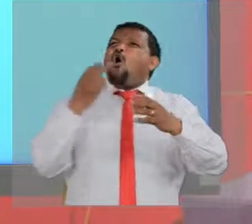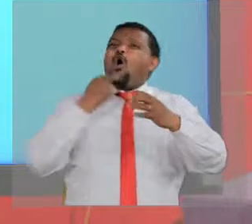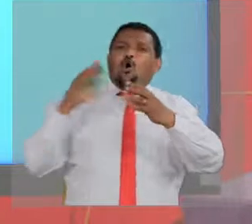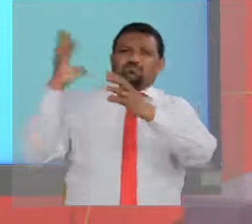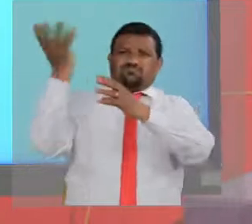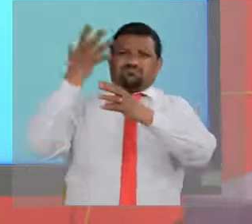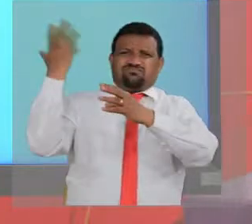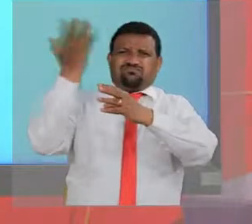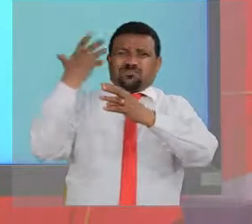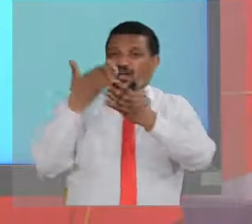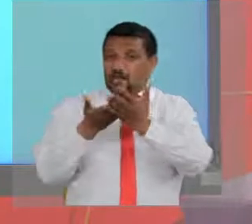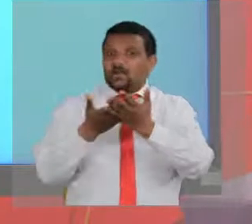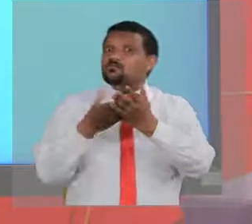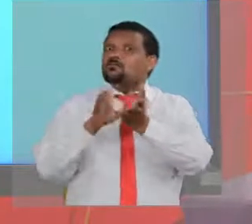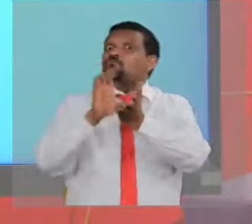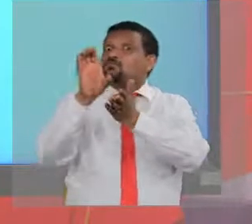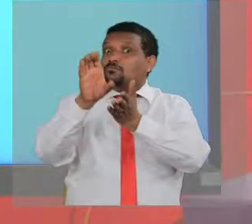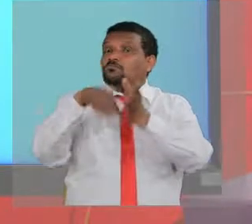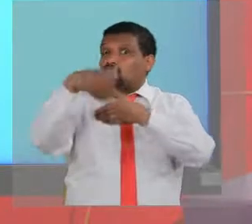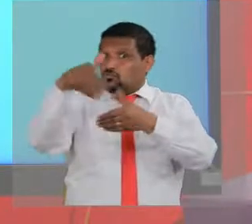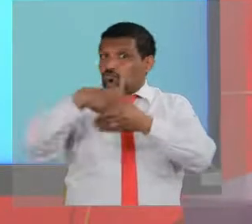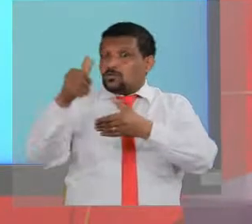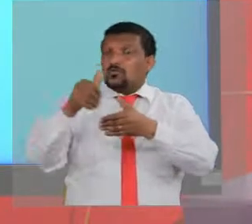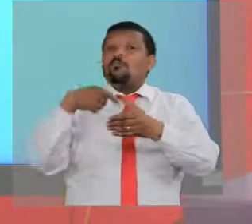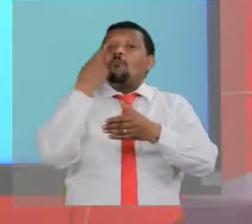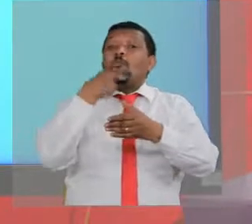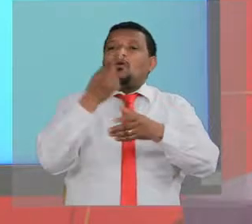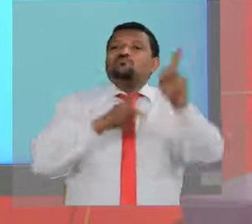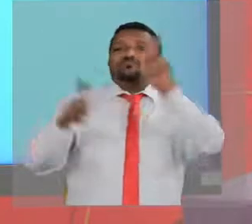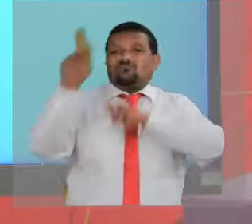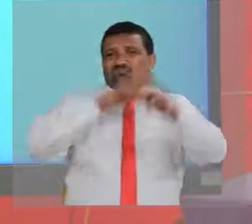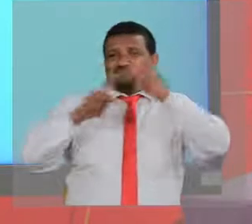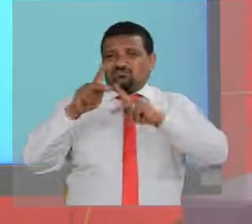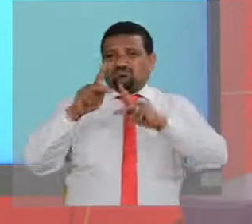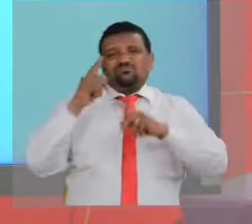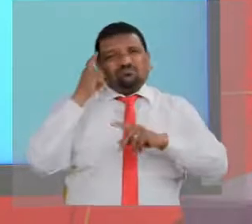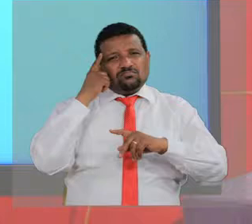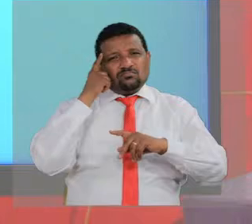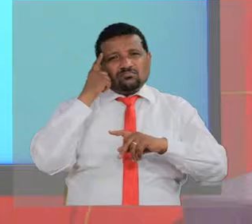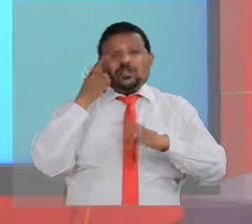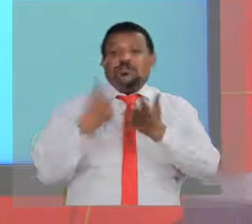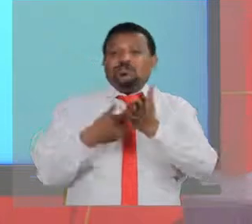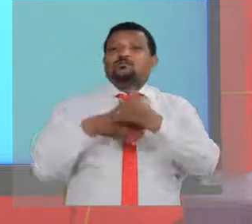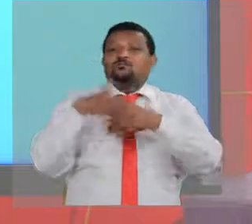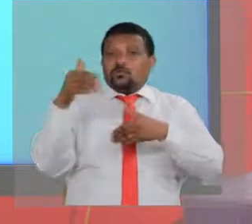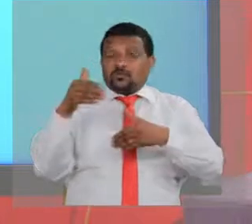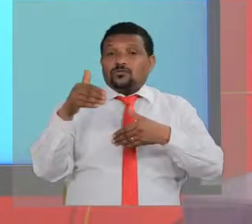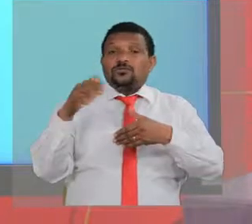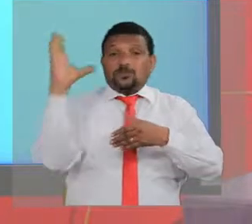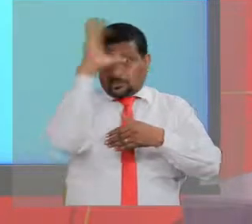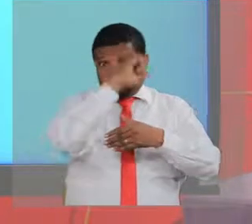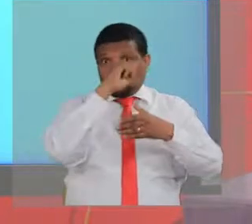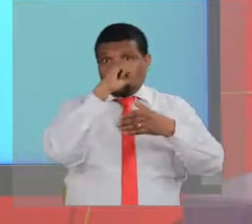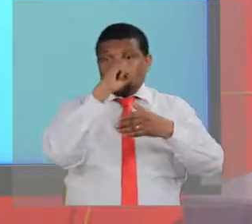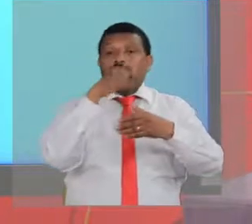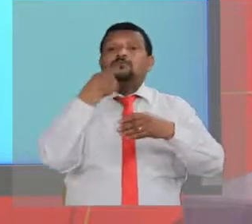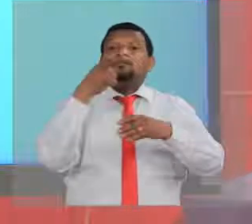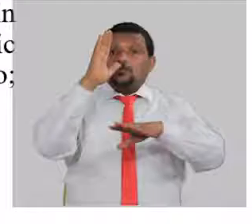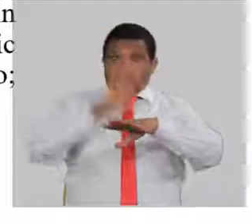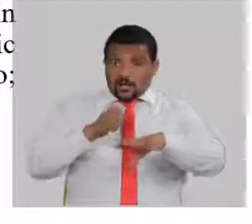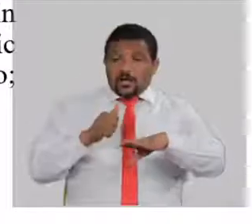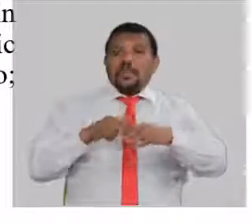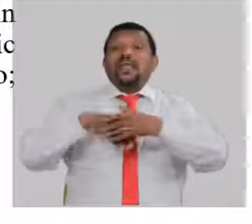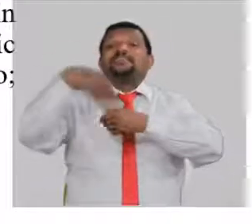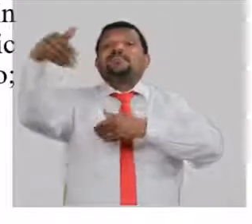likes. These costs are incurred by members of the society. These costs are considered as external